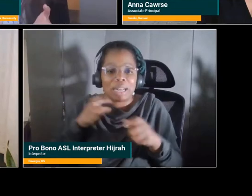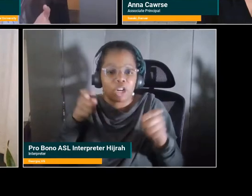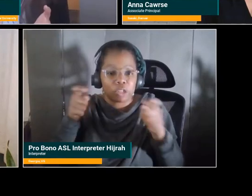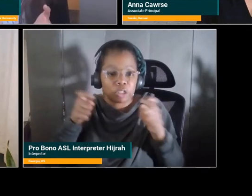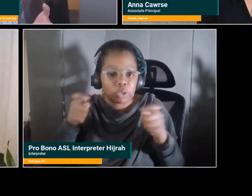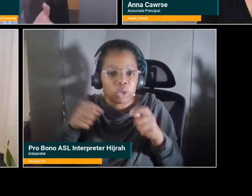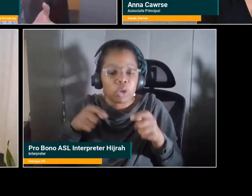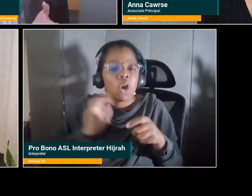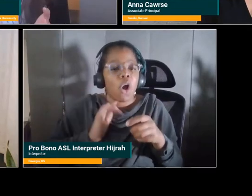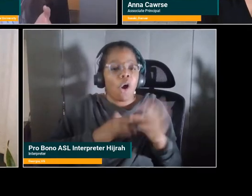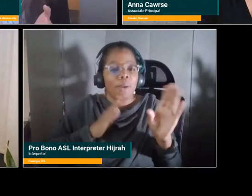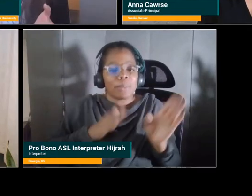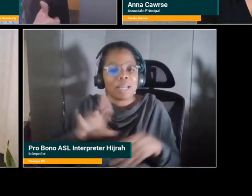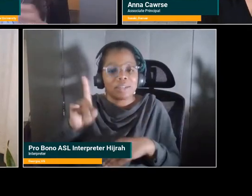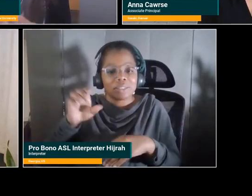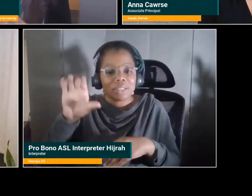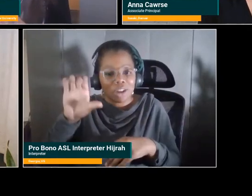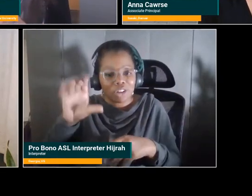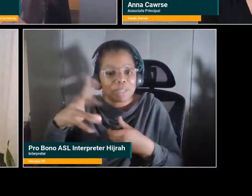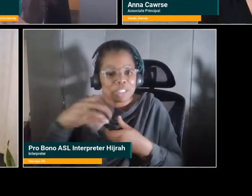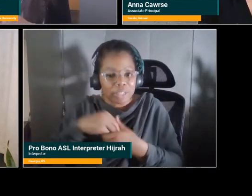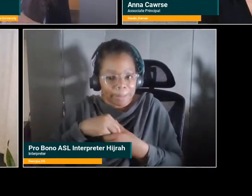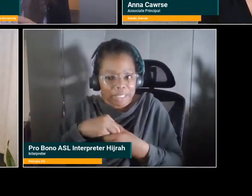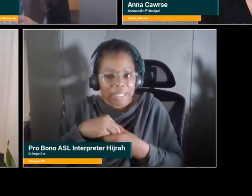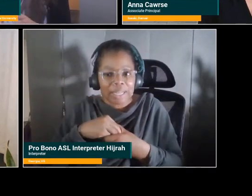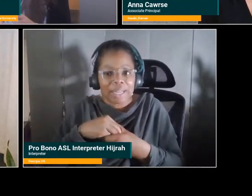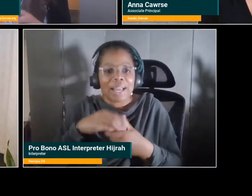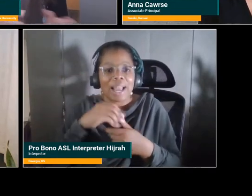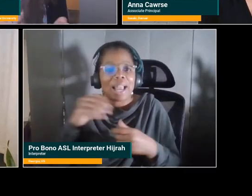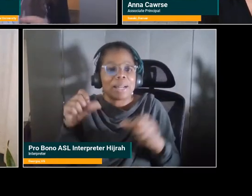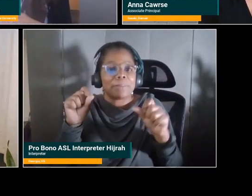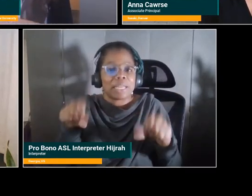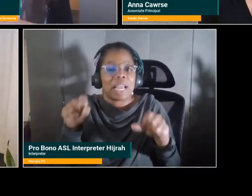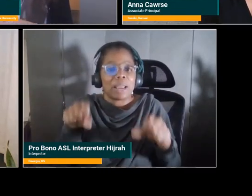planning documents are encompassing, and be able to